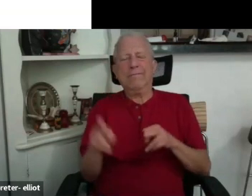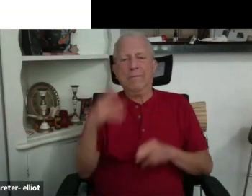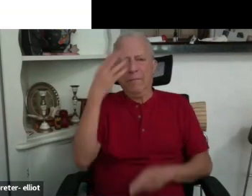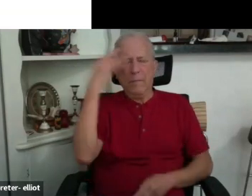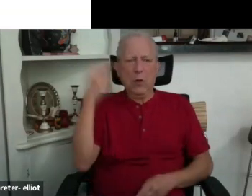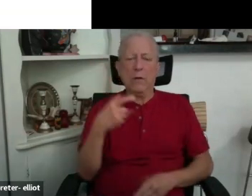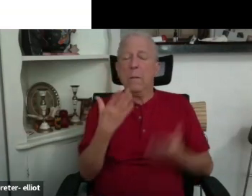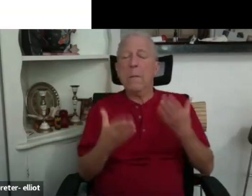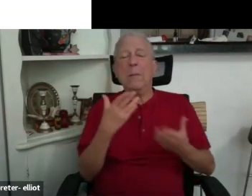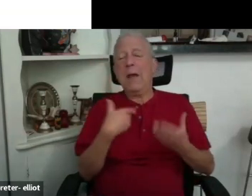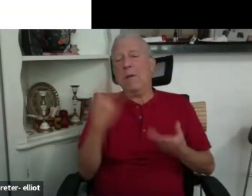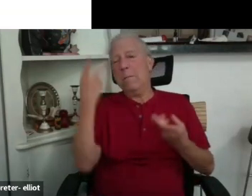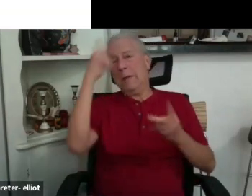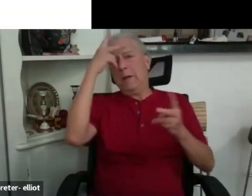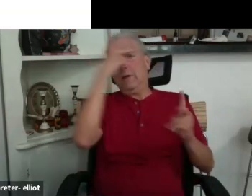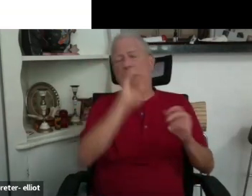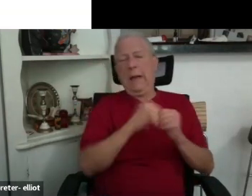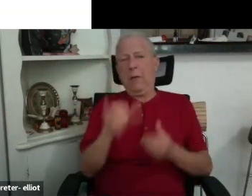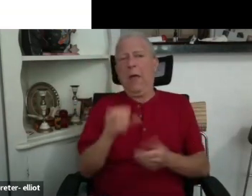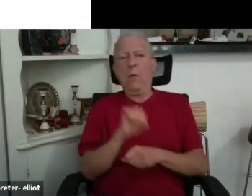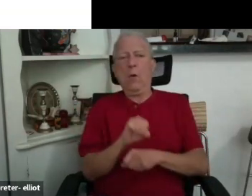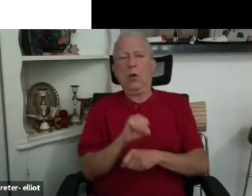some misunderstandings about how it works.